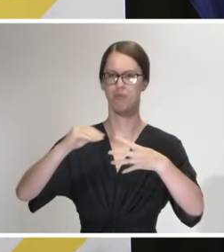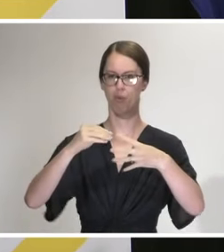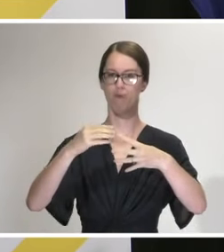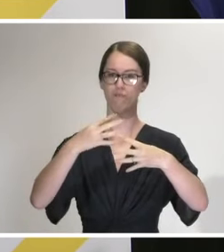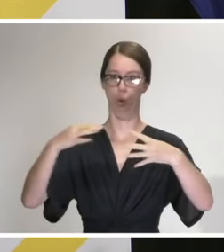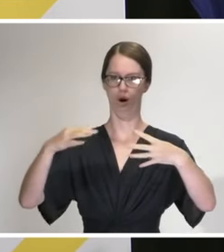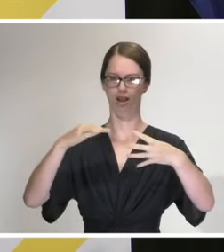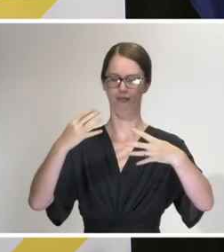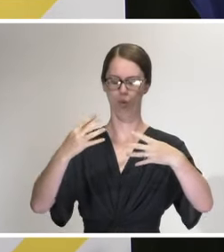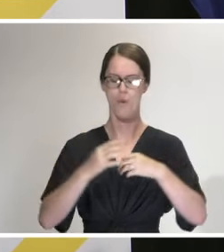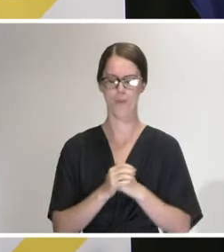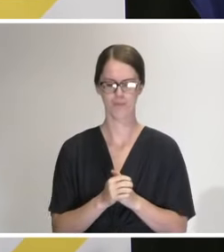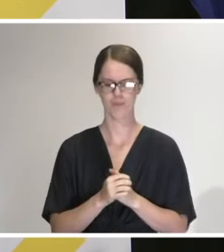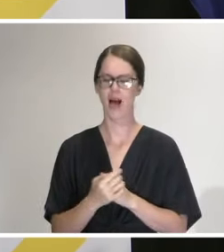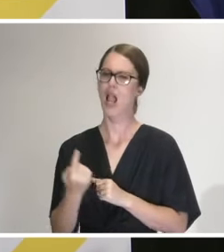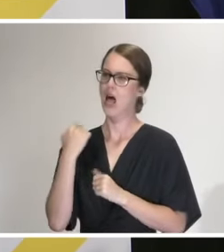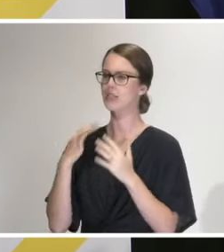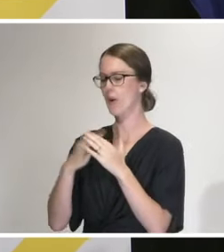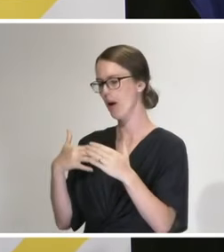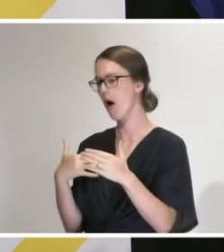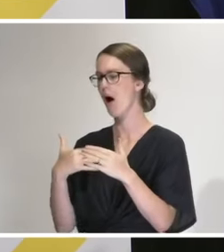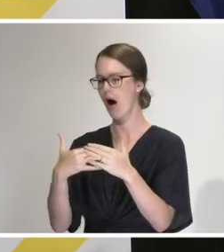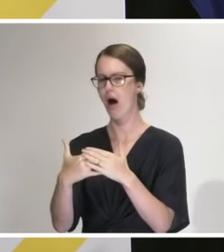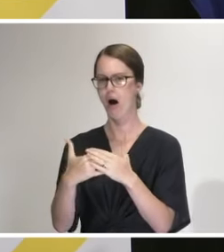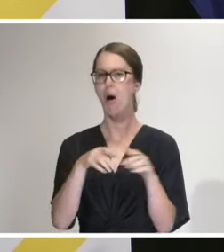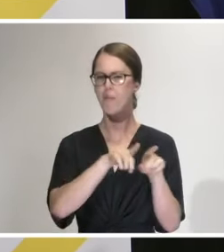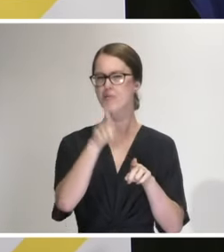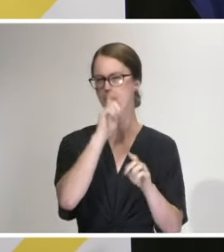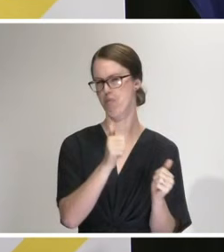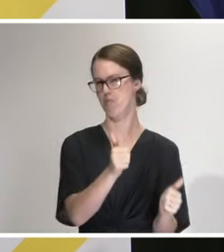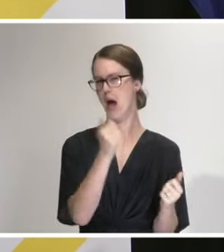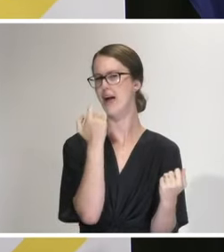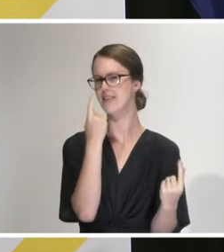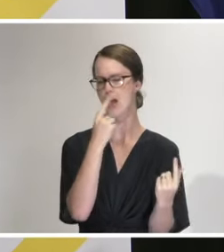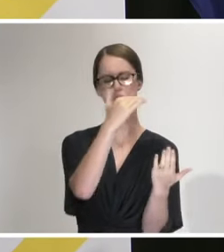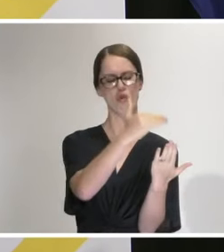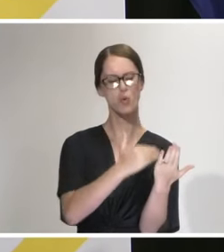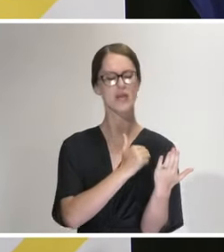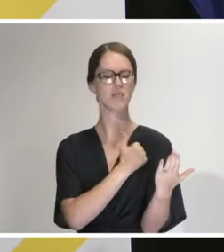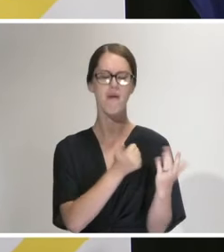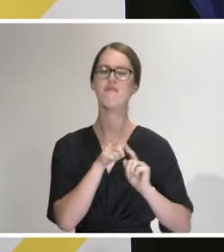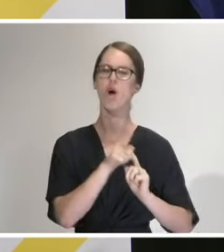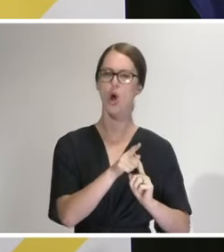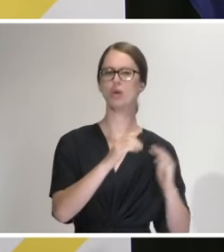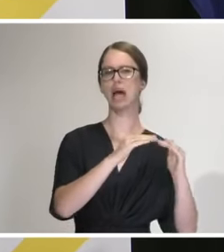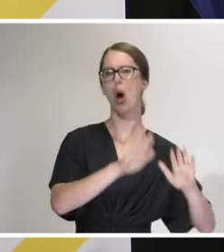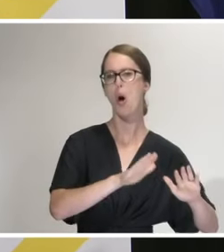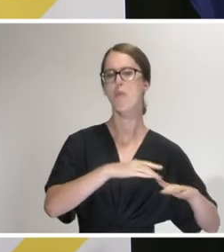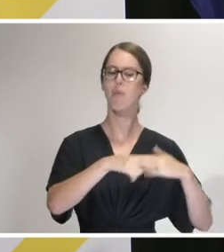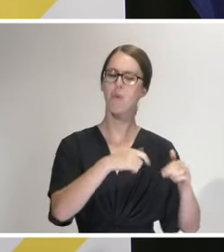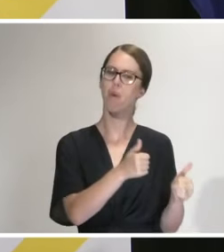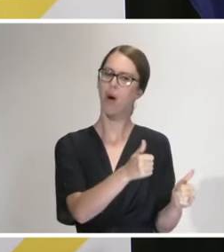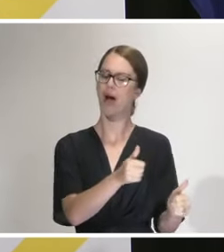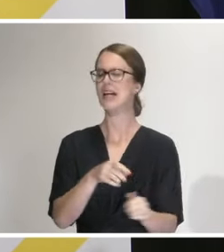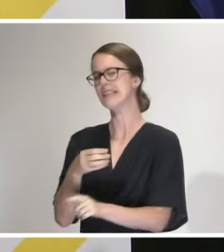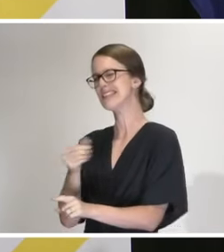seen over the last week is a very, very high level of understanding and compliance with those expectations. There have been a few areas where